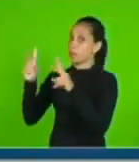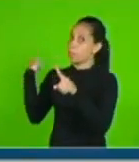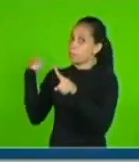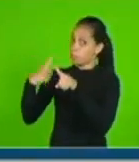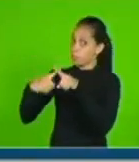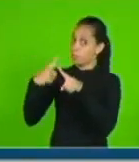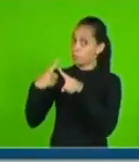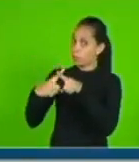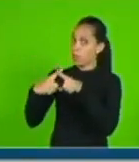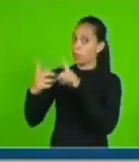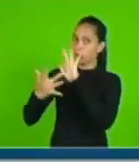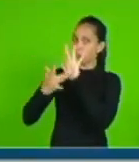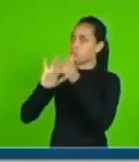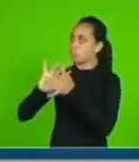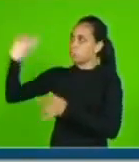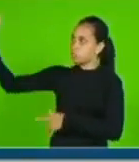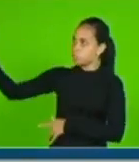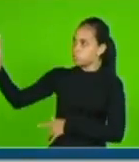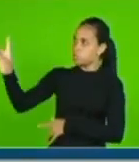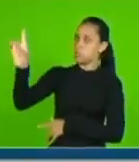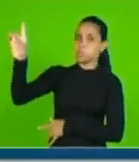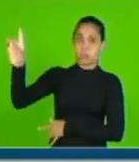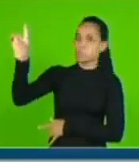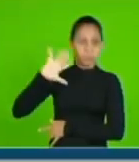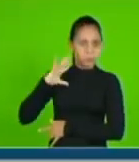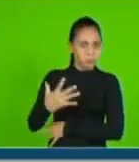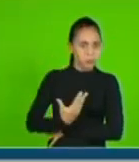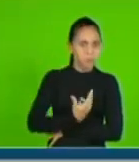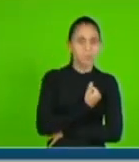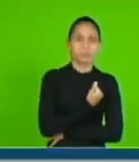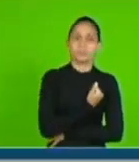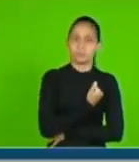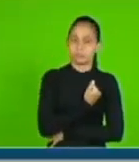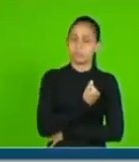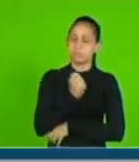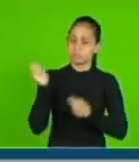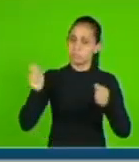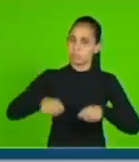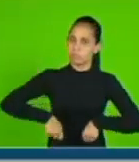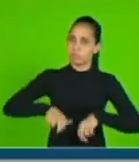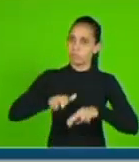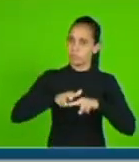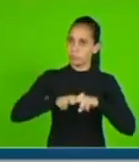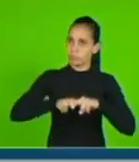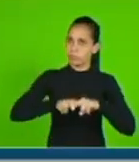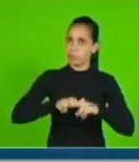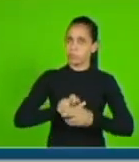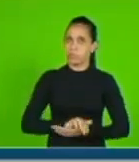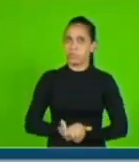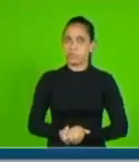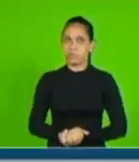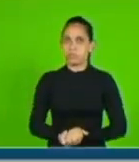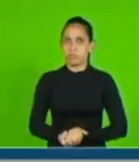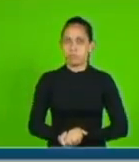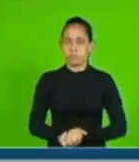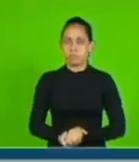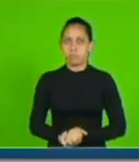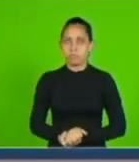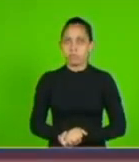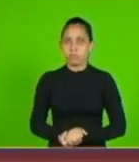because your redemption draws near. The church may be seated.